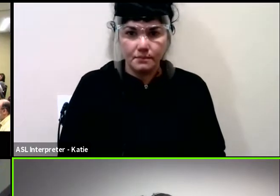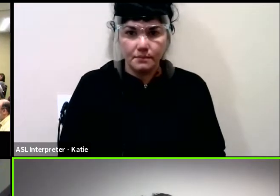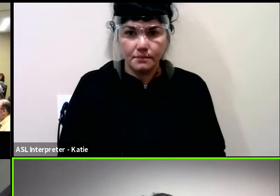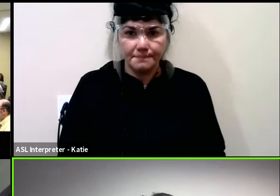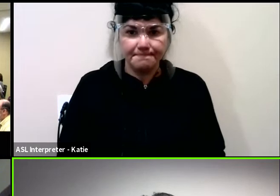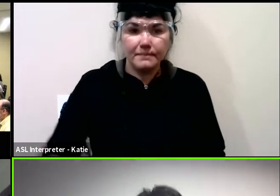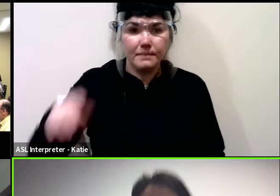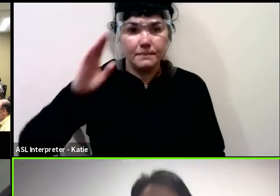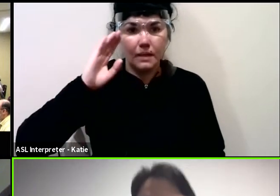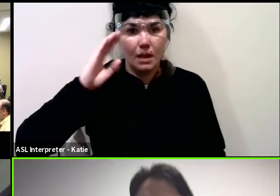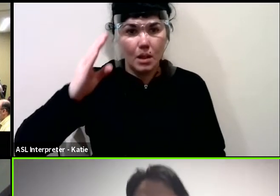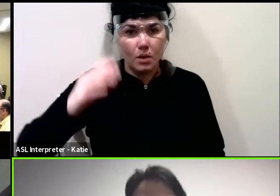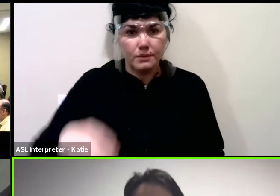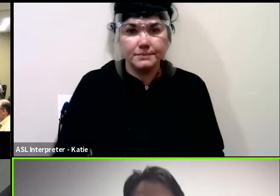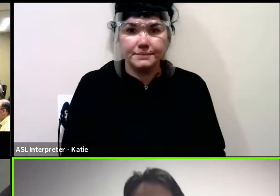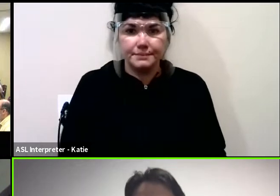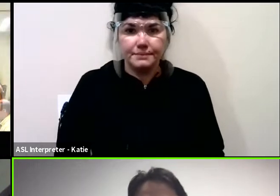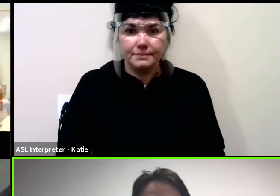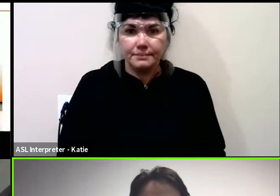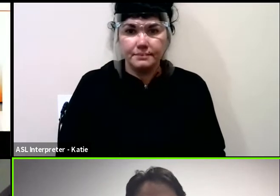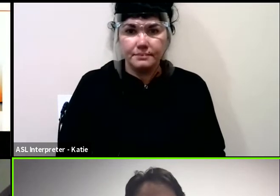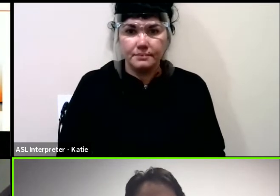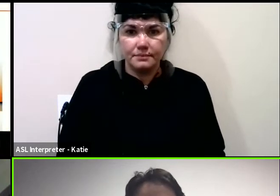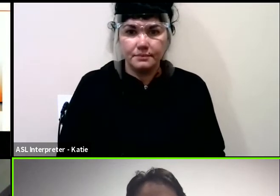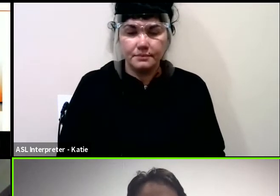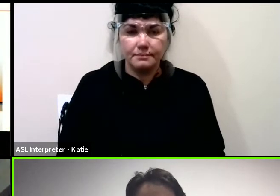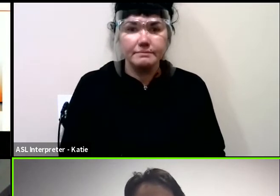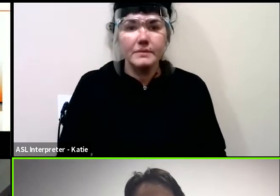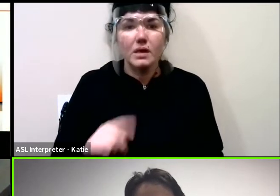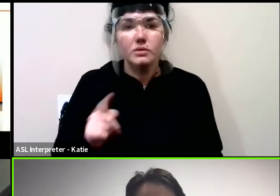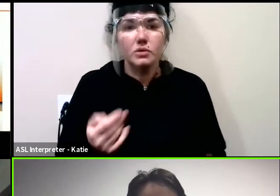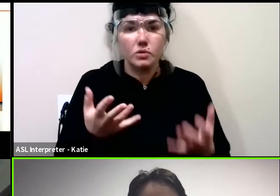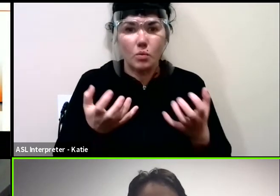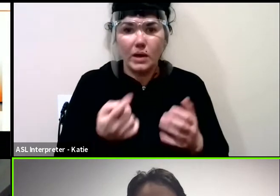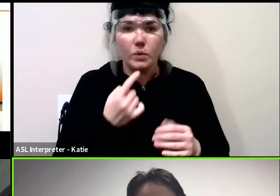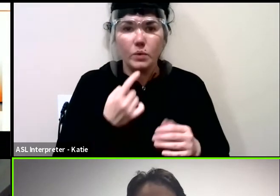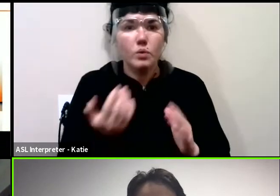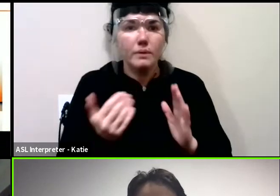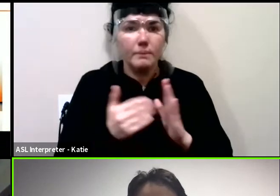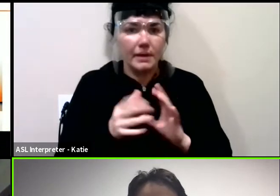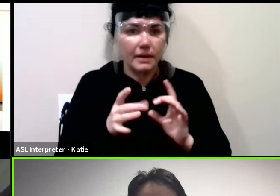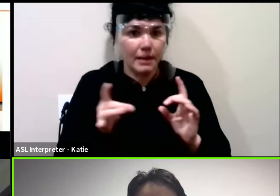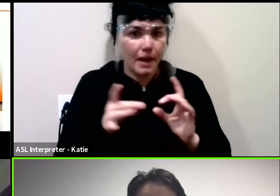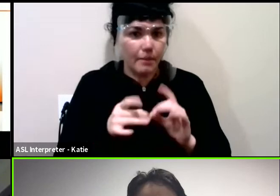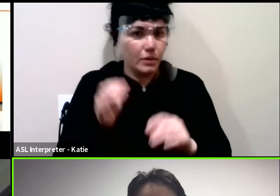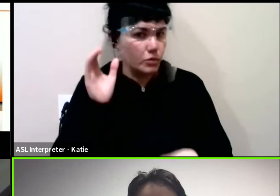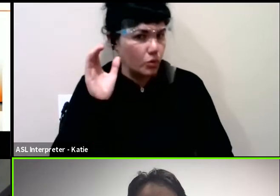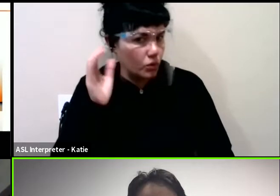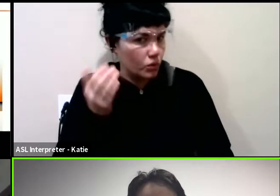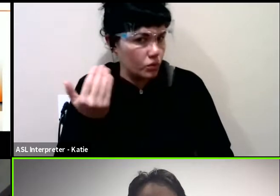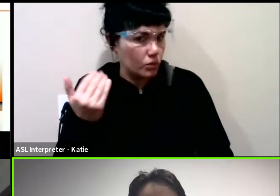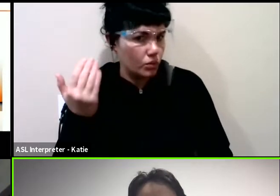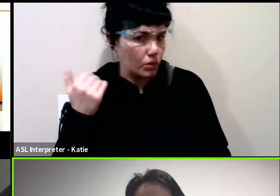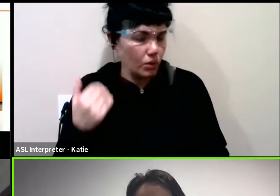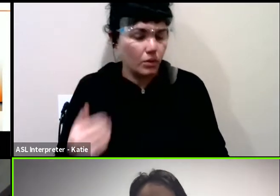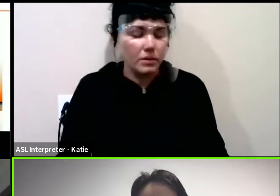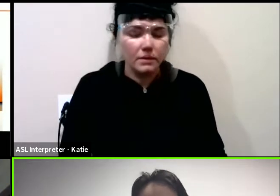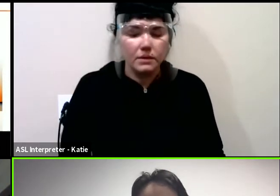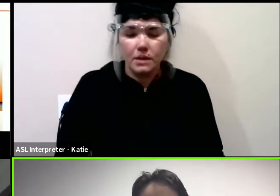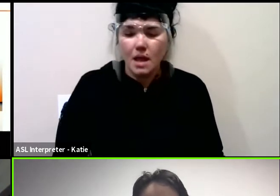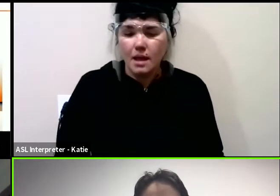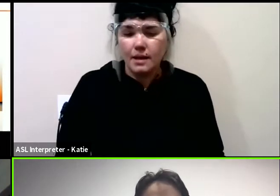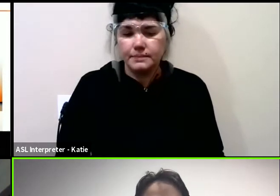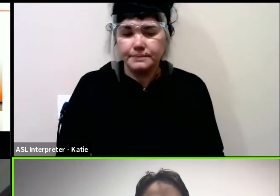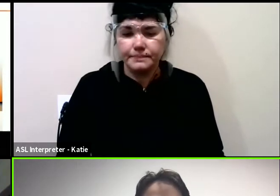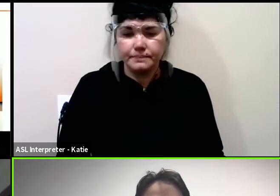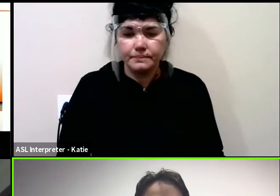hello i'd just like to repeat some comments that i've heard earlier which is primarily that any